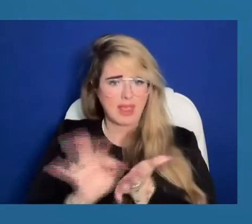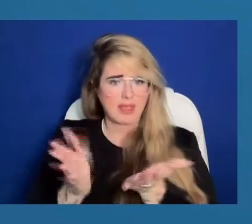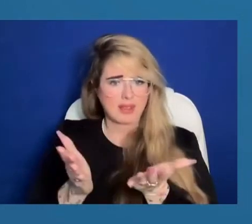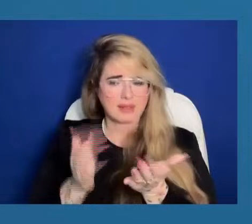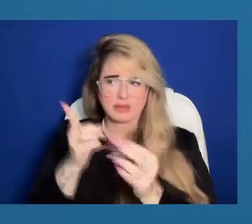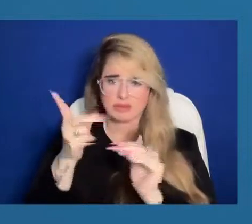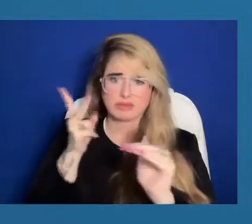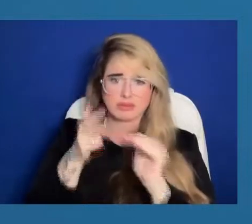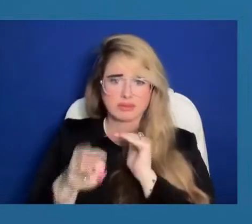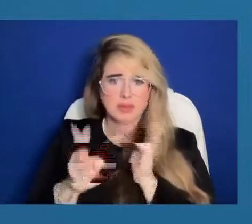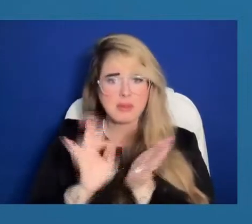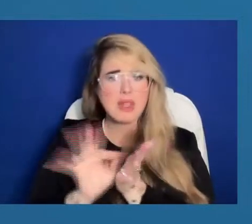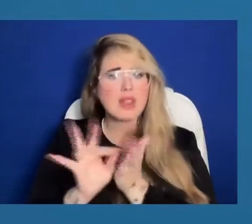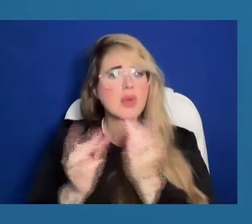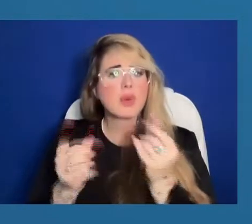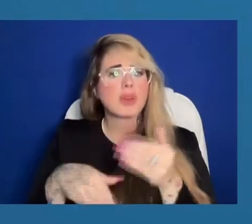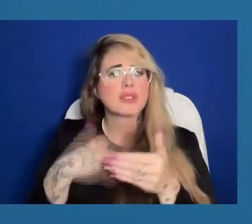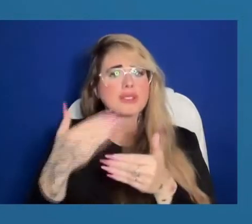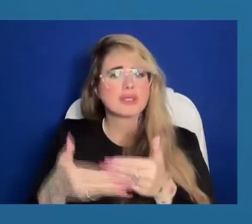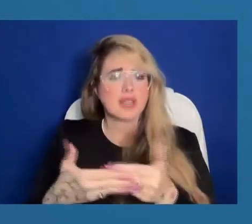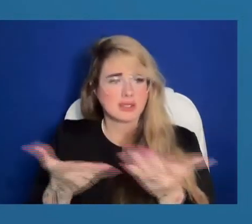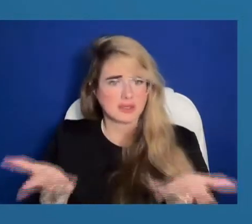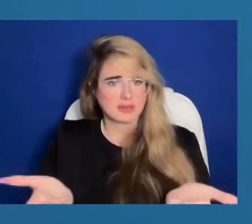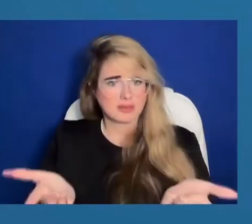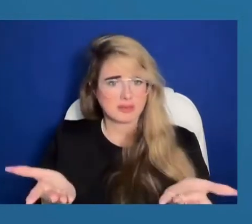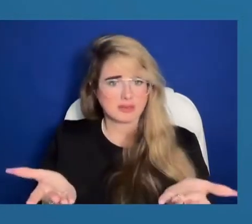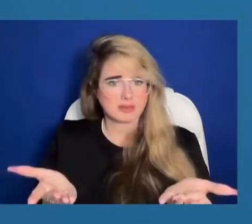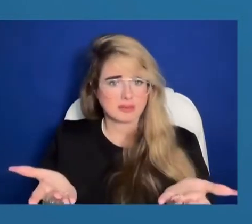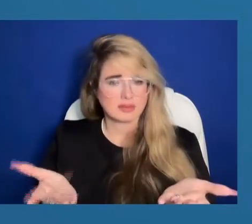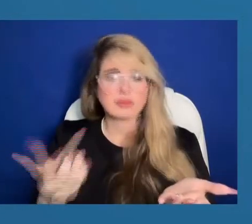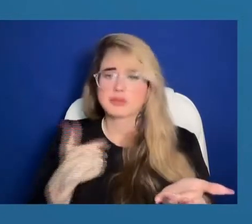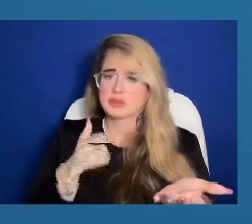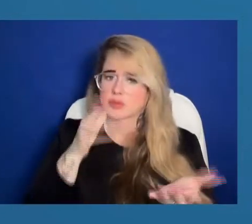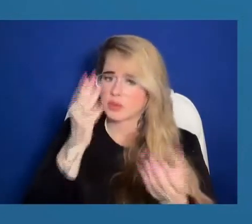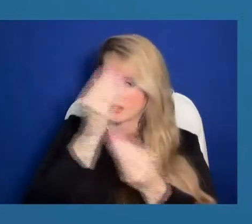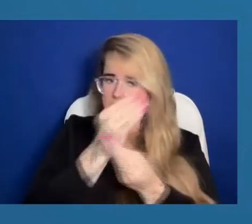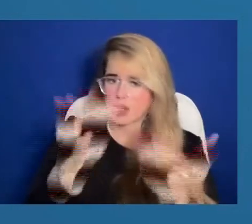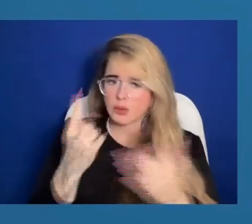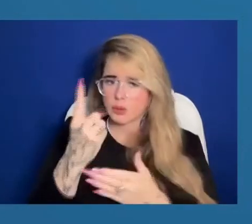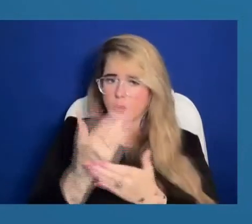Medicaid, what is going to be their fate? And I'm going to tell you one thing.